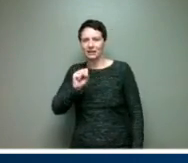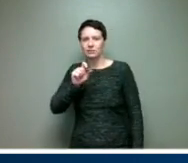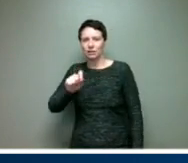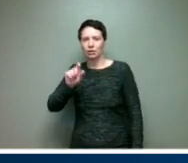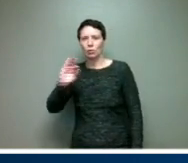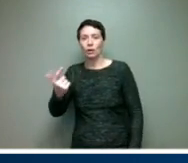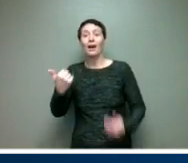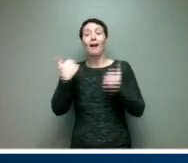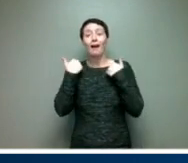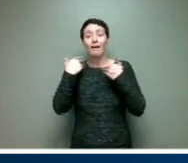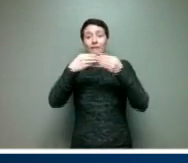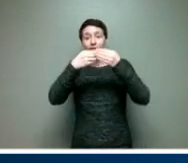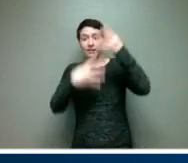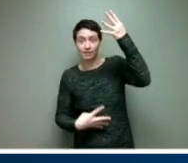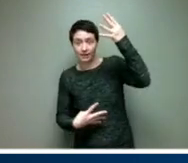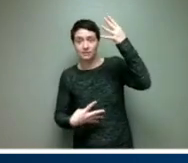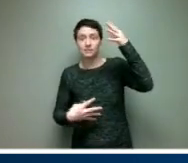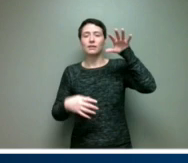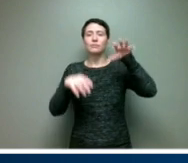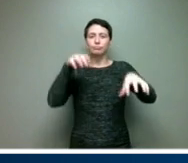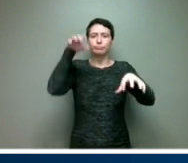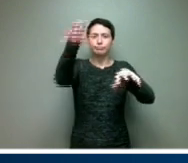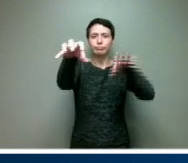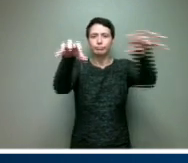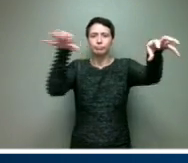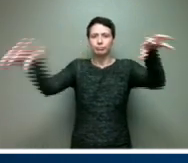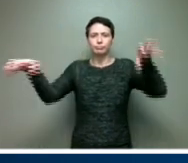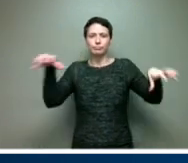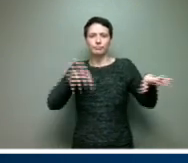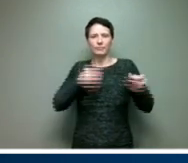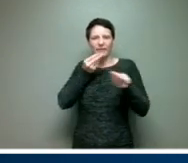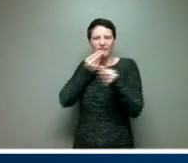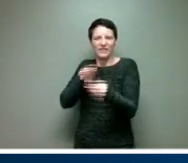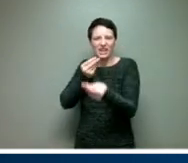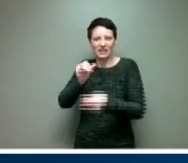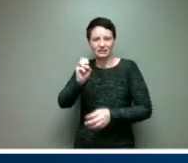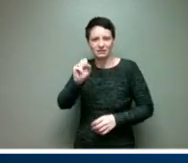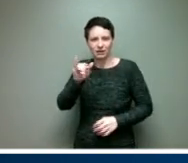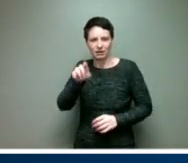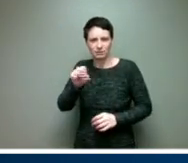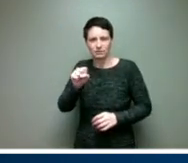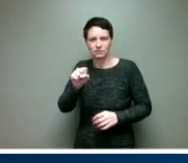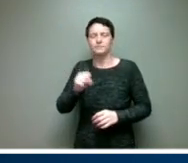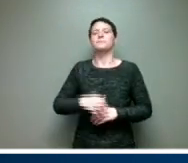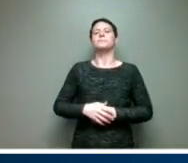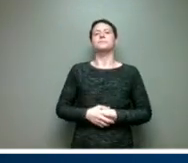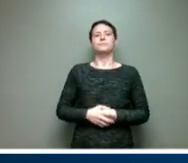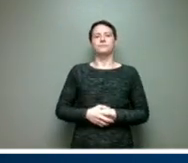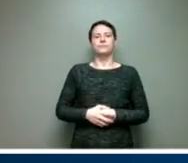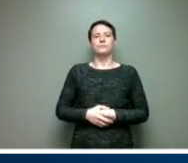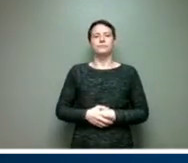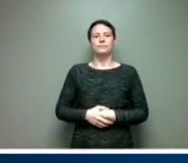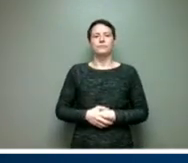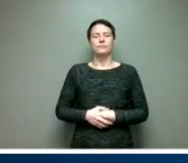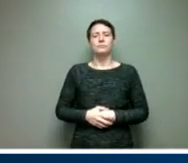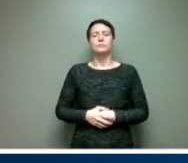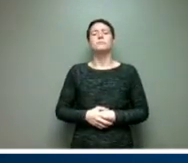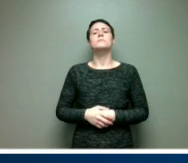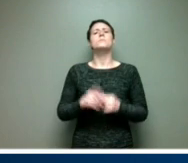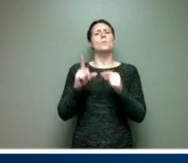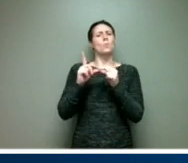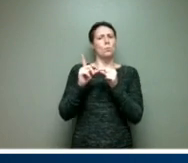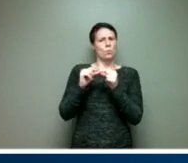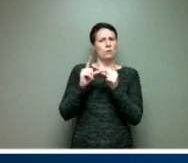addresses, everything that a family needs. The one important thing that I want to leave everyone with today is please go to